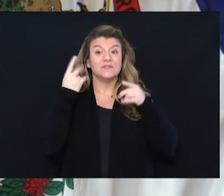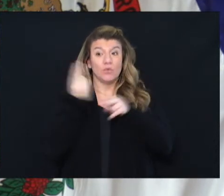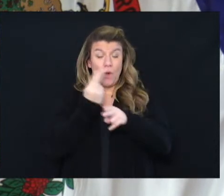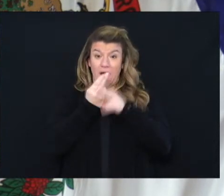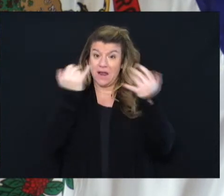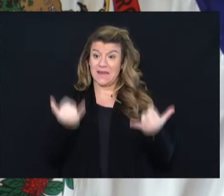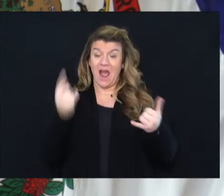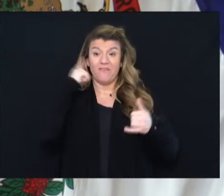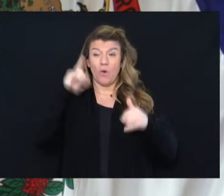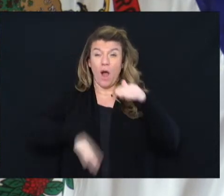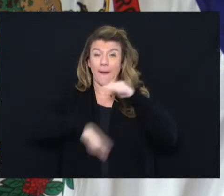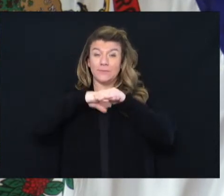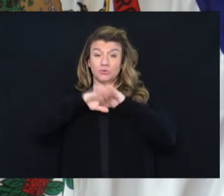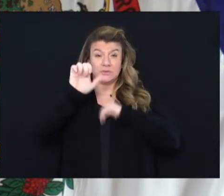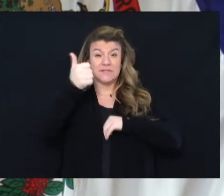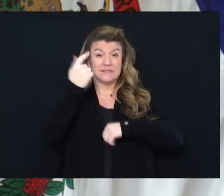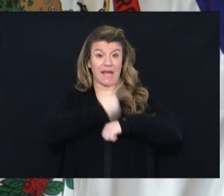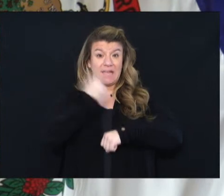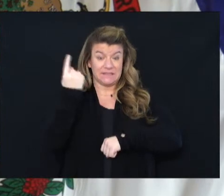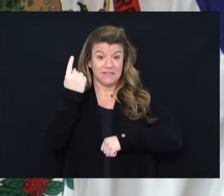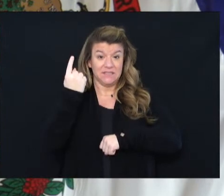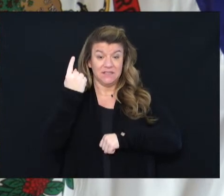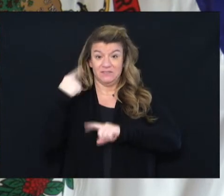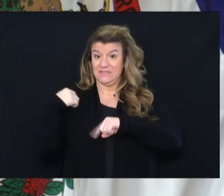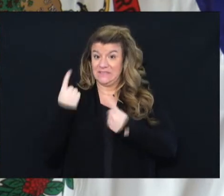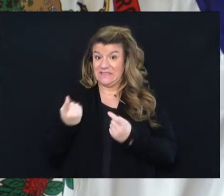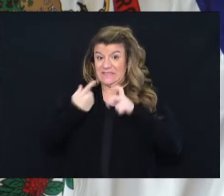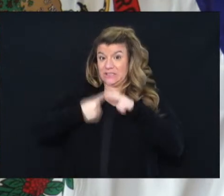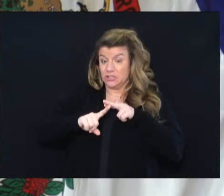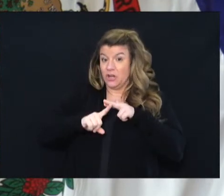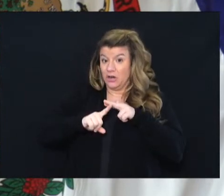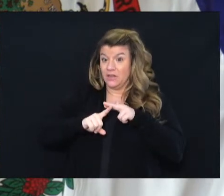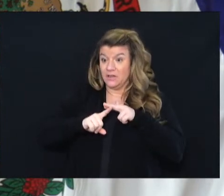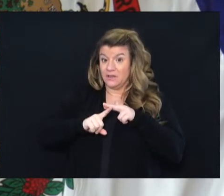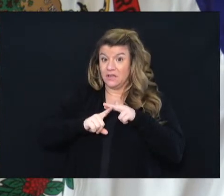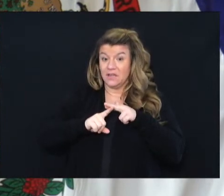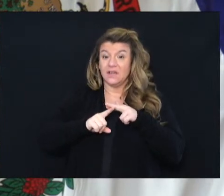for up to 10 days from when all this started.